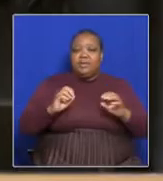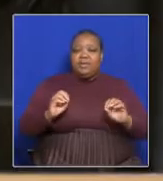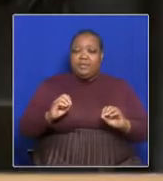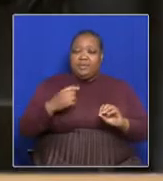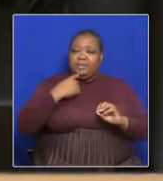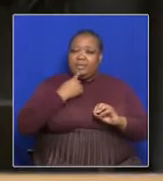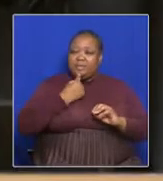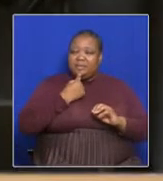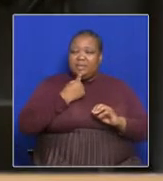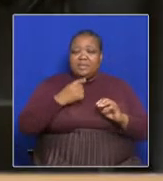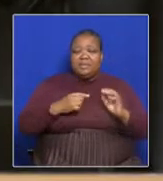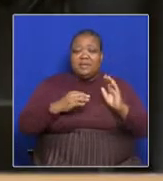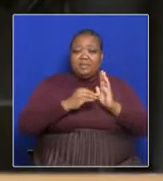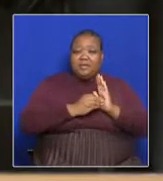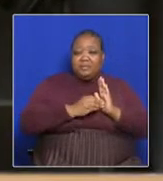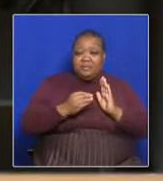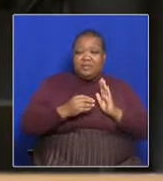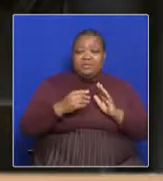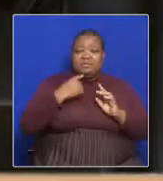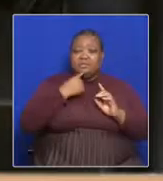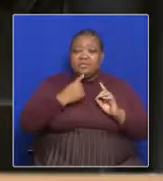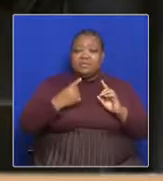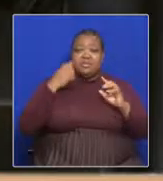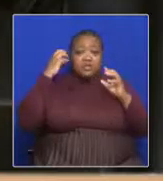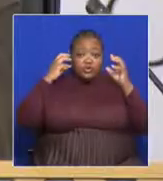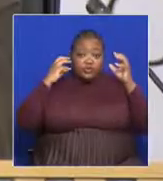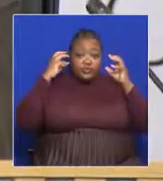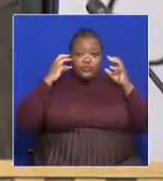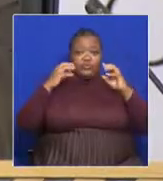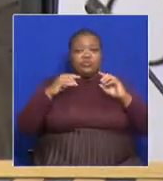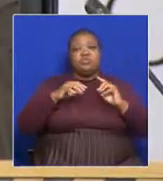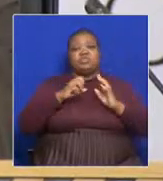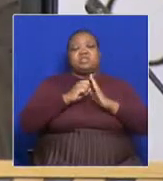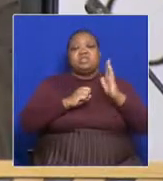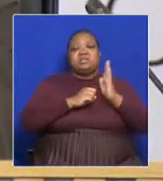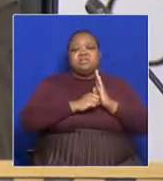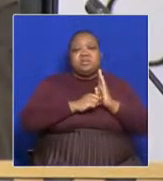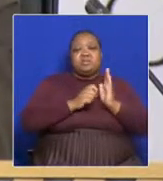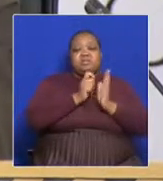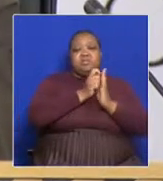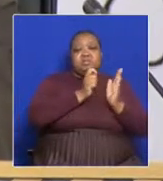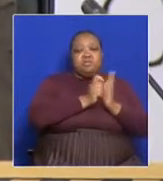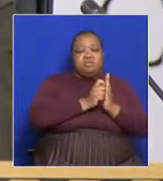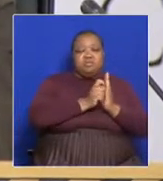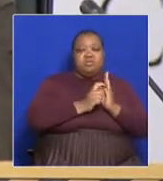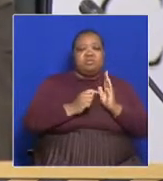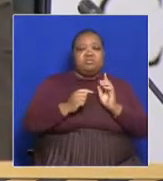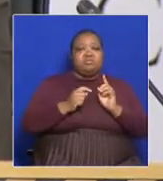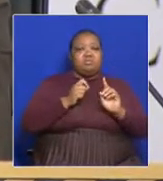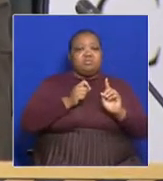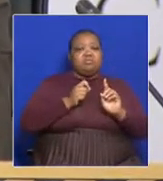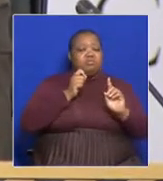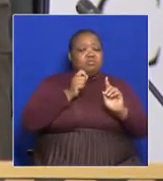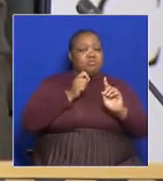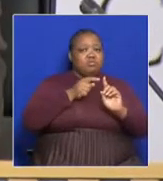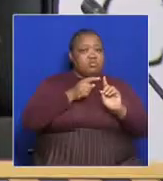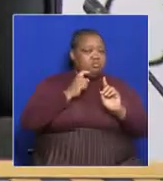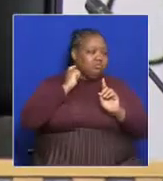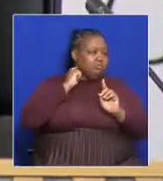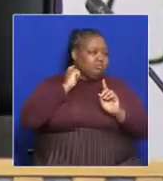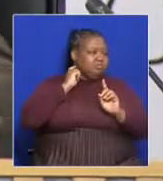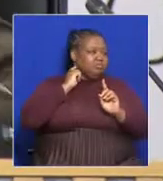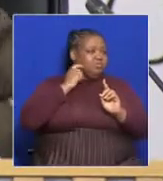to you, he was confused when the statement was taken, and once again it was taken with an objective in mind, and that's to somehow implicate me in